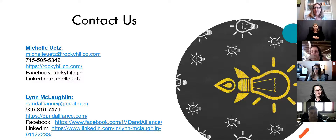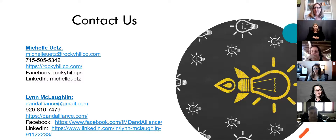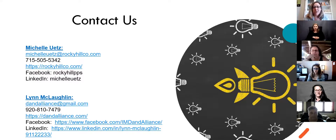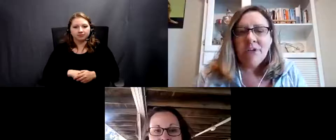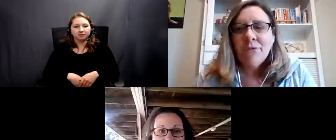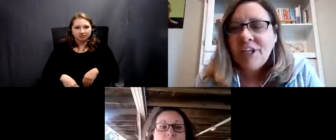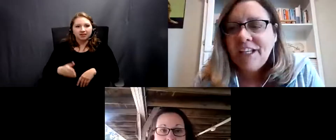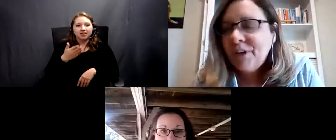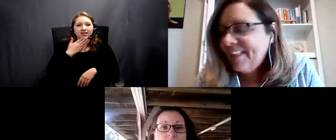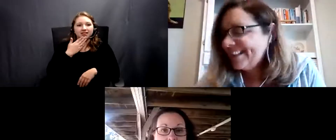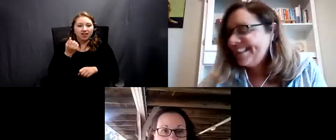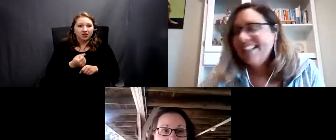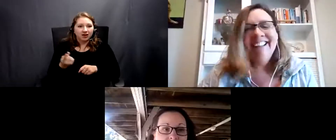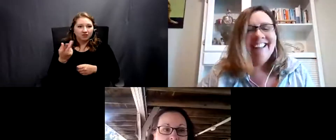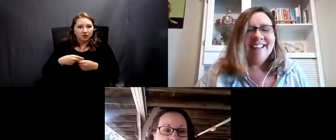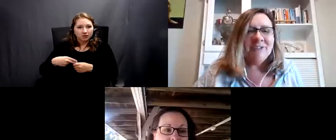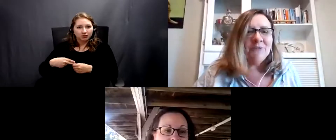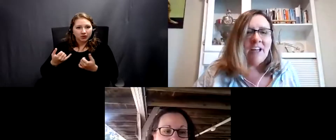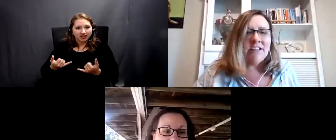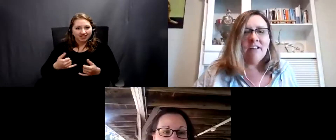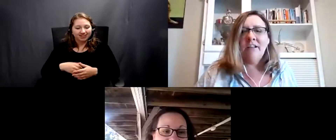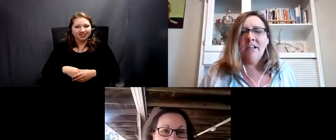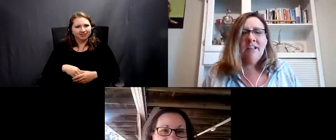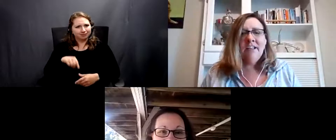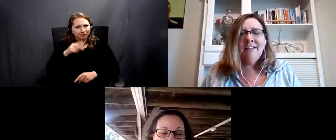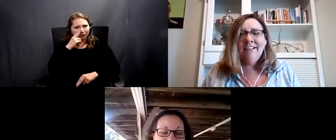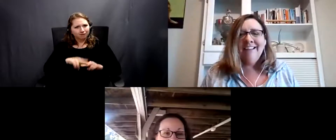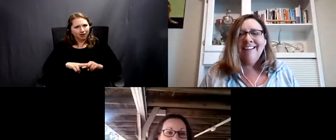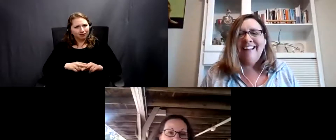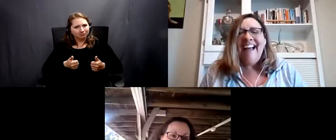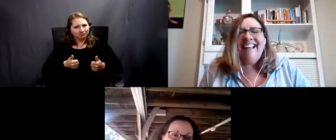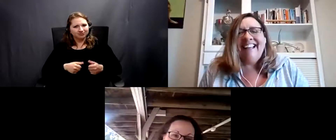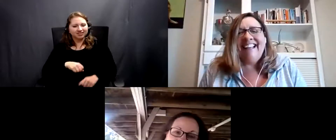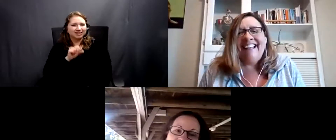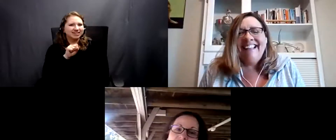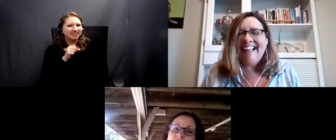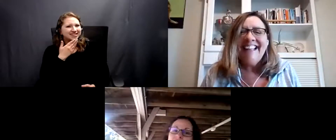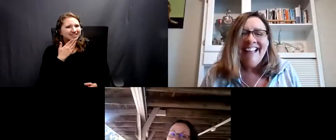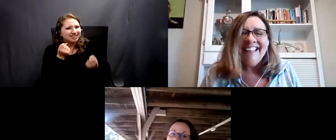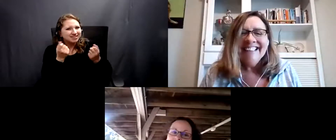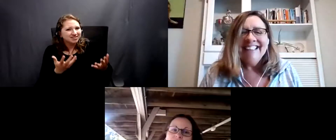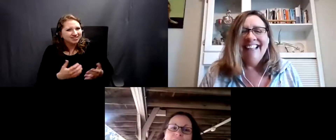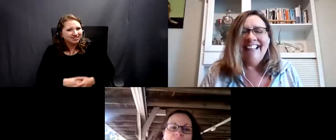Thank you everyone for being with us. This was fun. Yes, thank you so much.